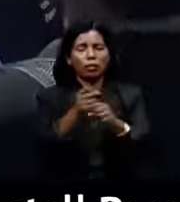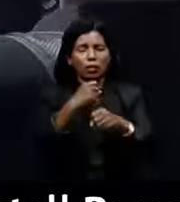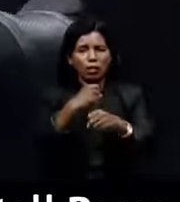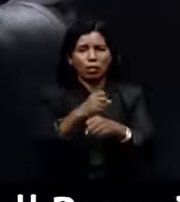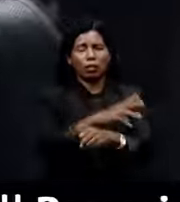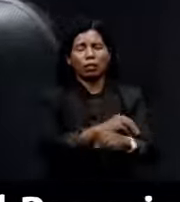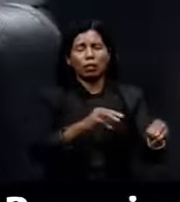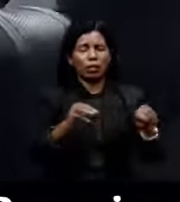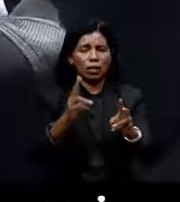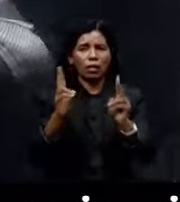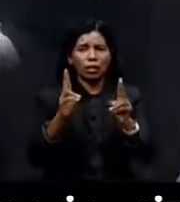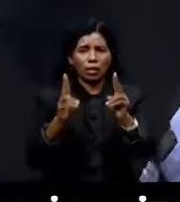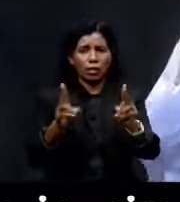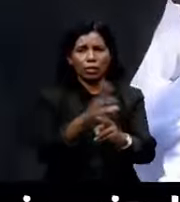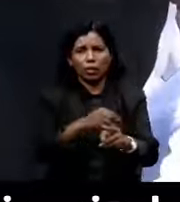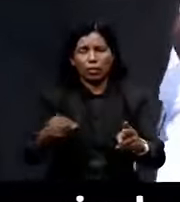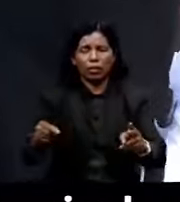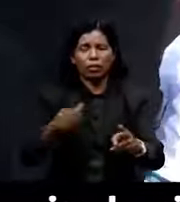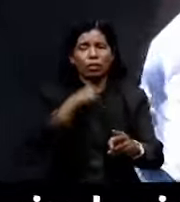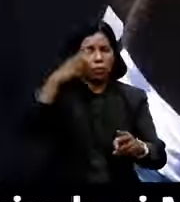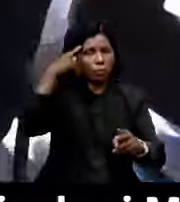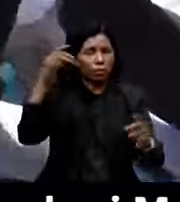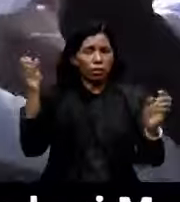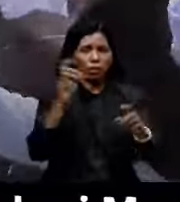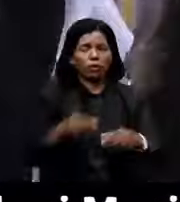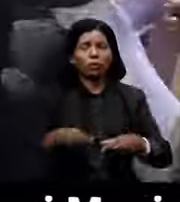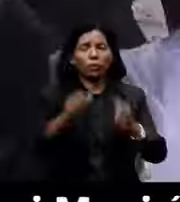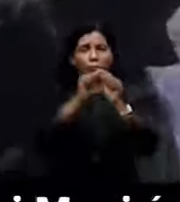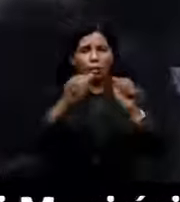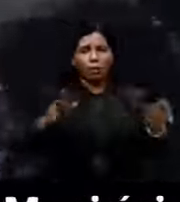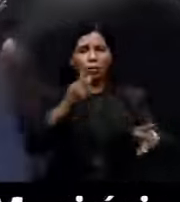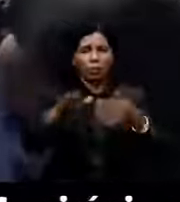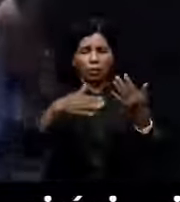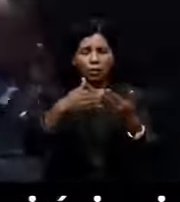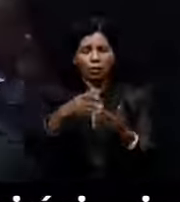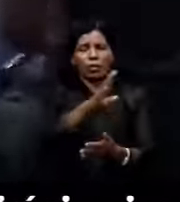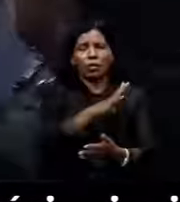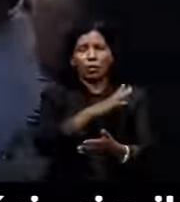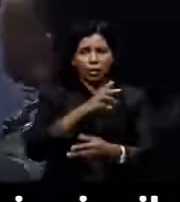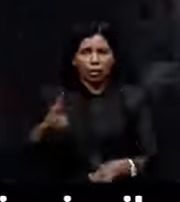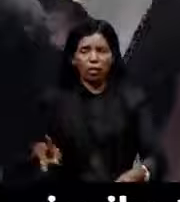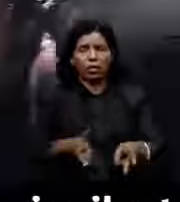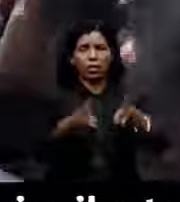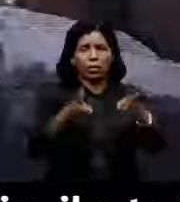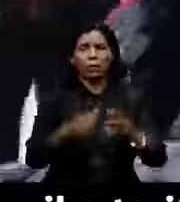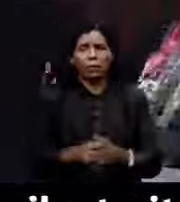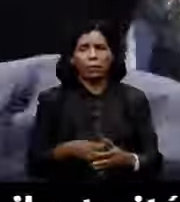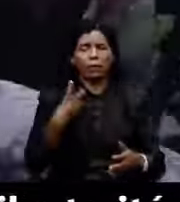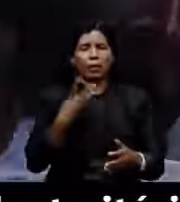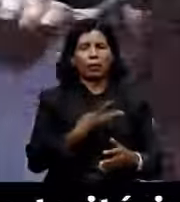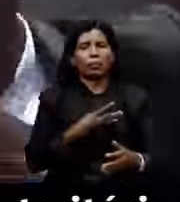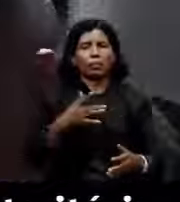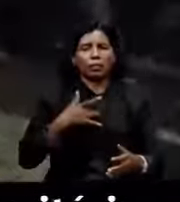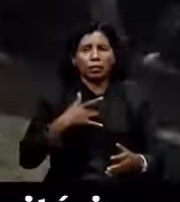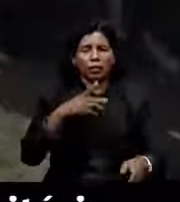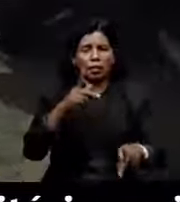movel halai o velosidade maka’as, no ne mo papa la consegue fobensaun ba sarani sira ne behen ia dala ninin. Aminei ha sentimento no dar